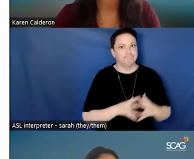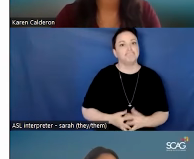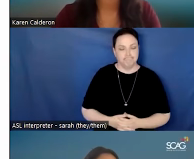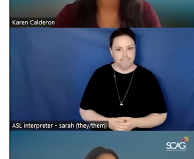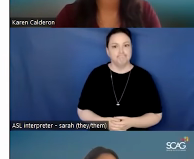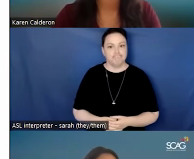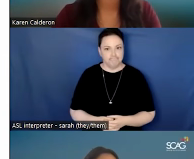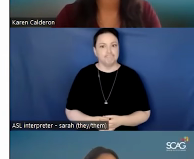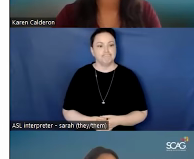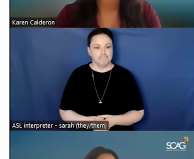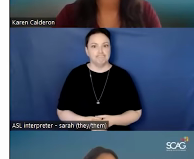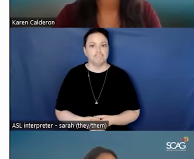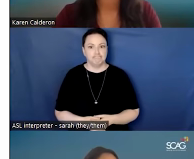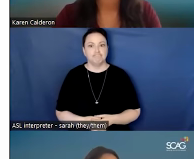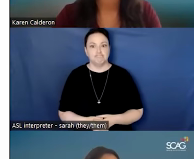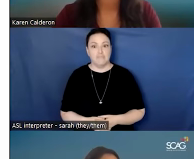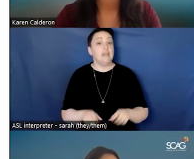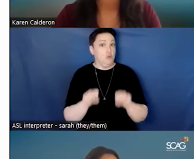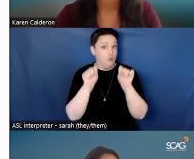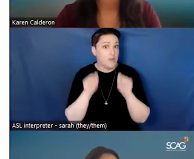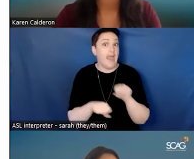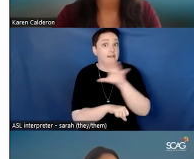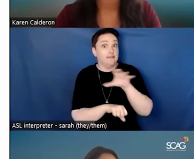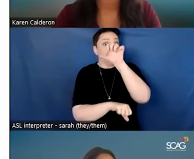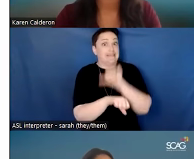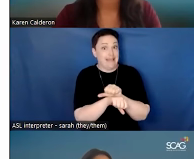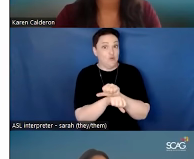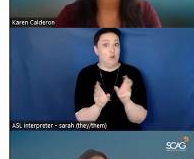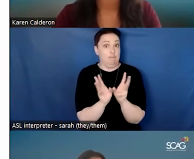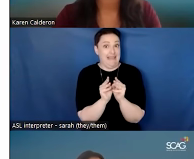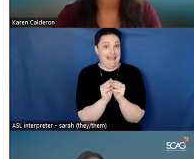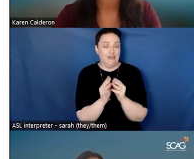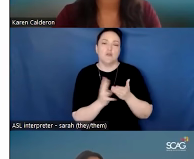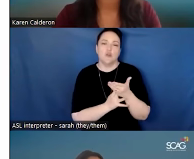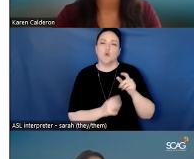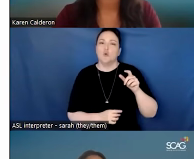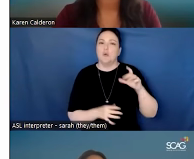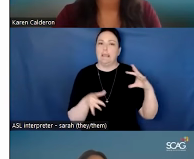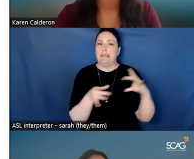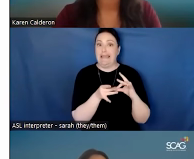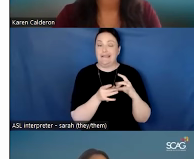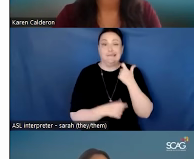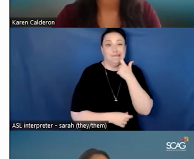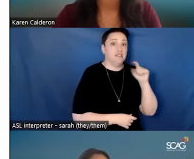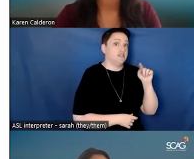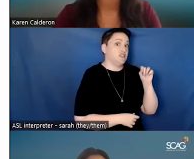And I think you can schedule a meeting through the link that Tom shared, if you haven't